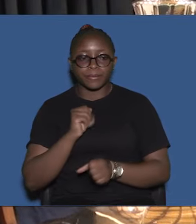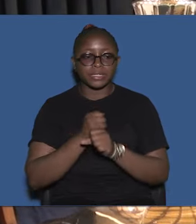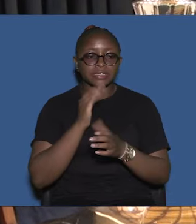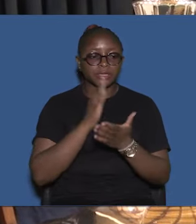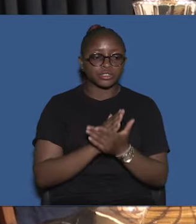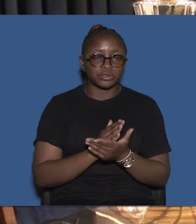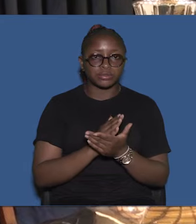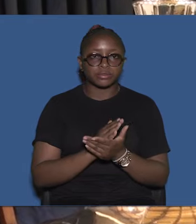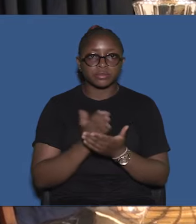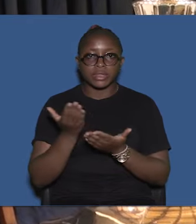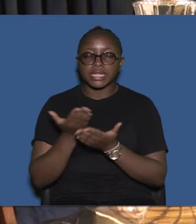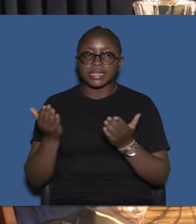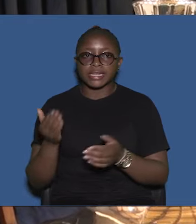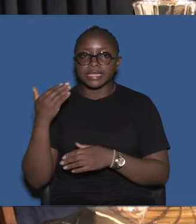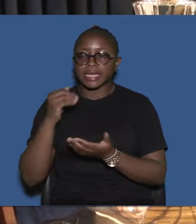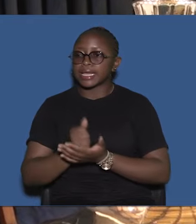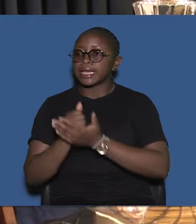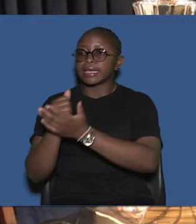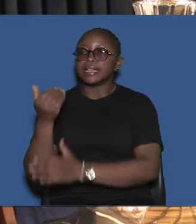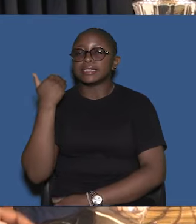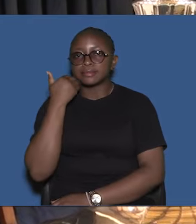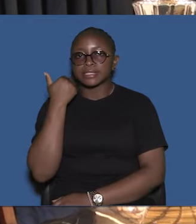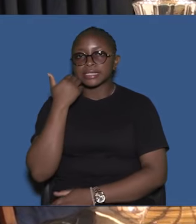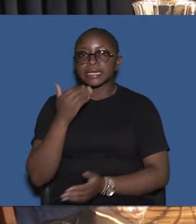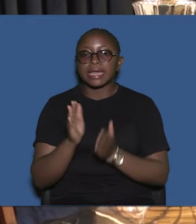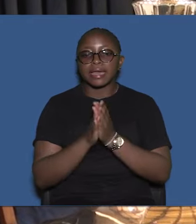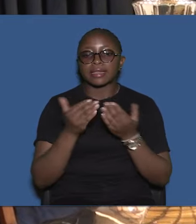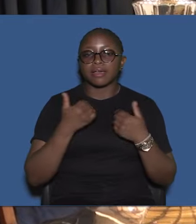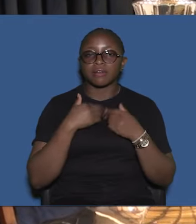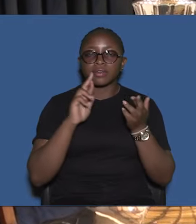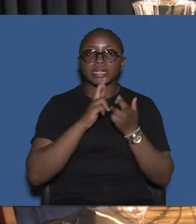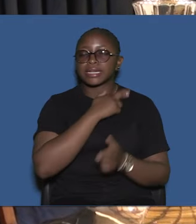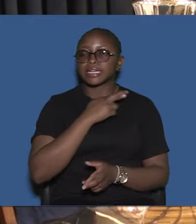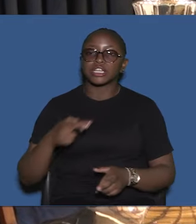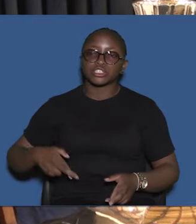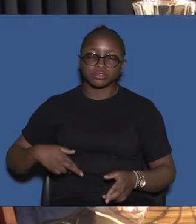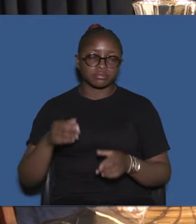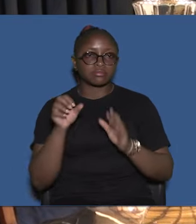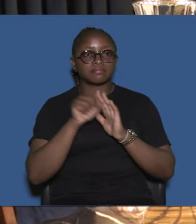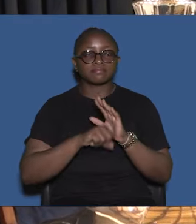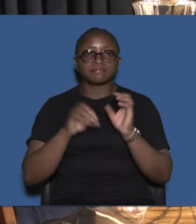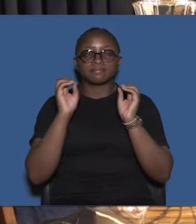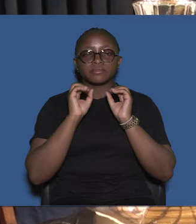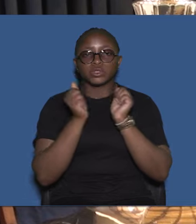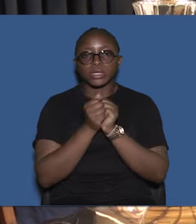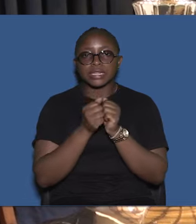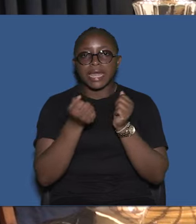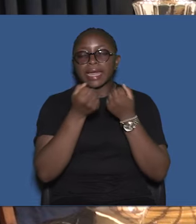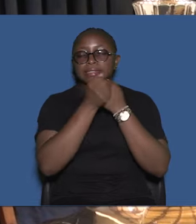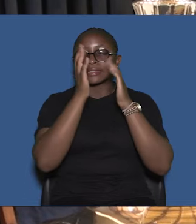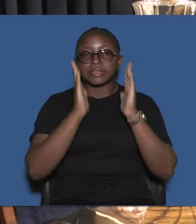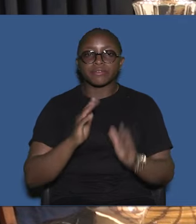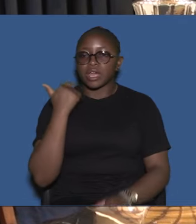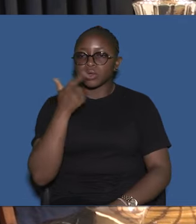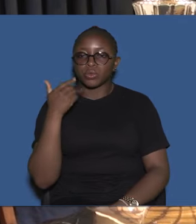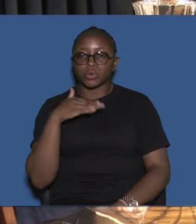the sick and not having a relationship with the Savior who died for them. So here, Paul wants them to